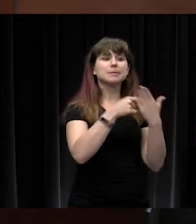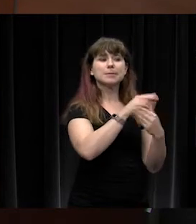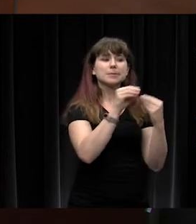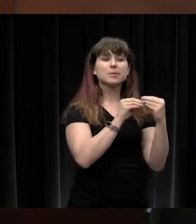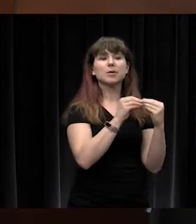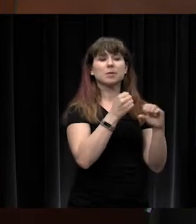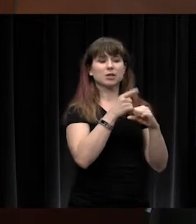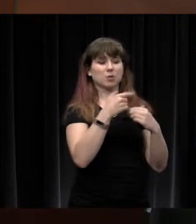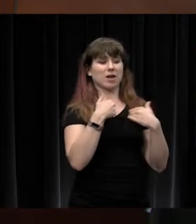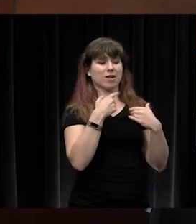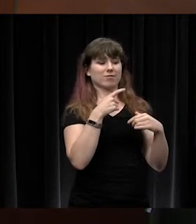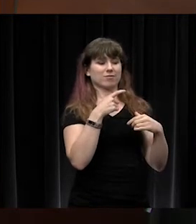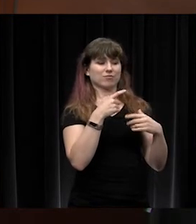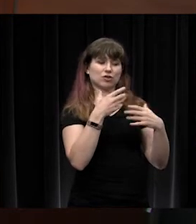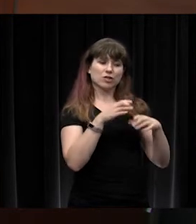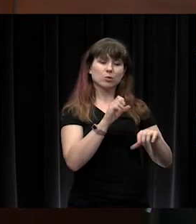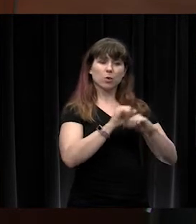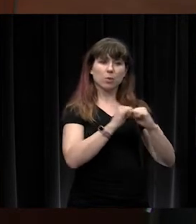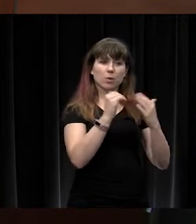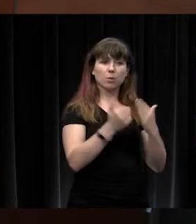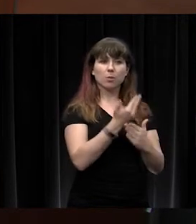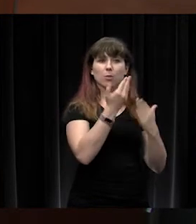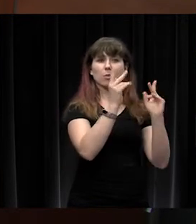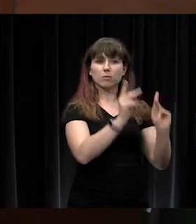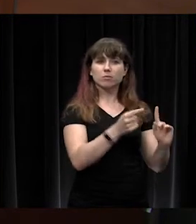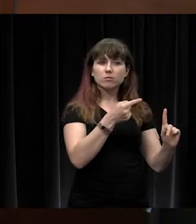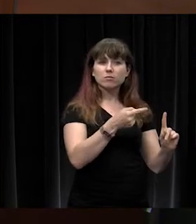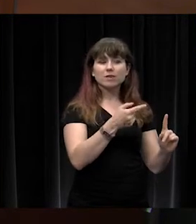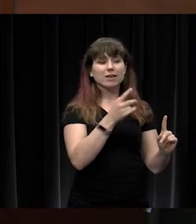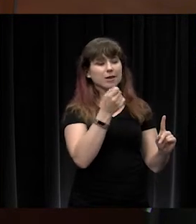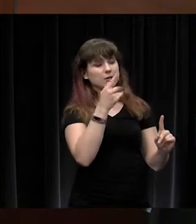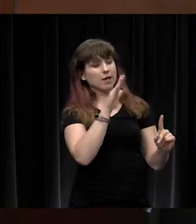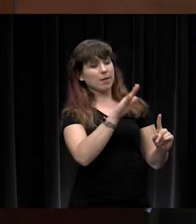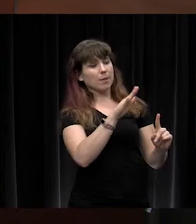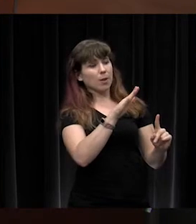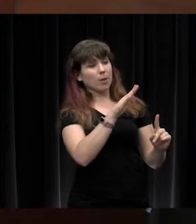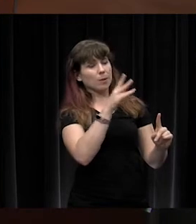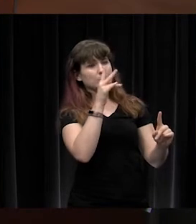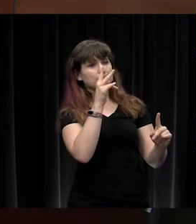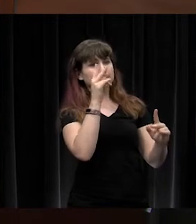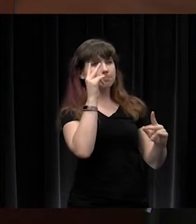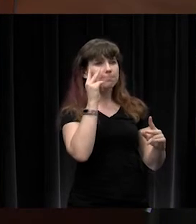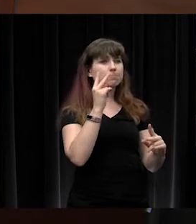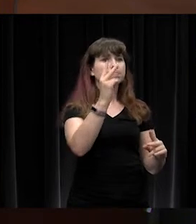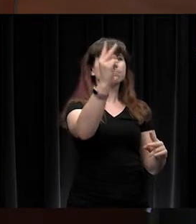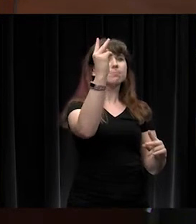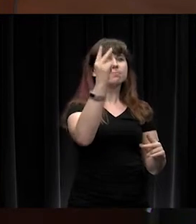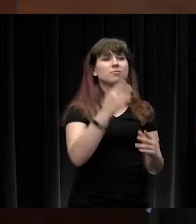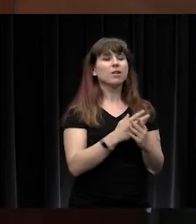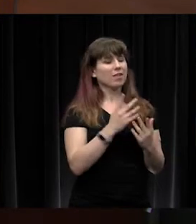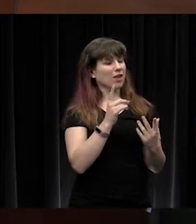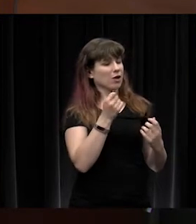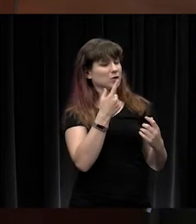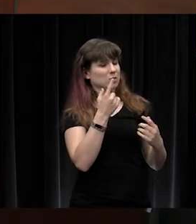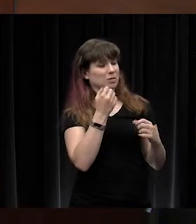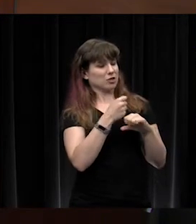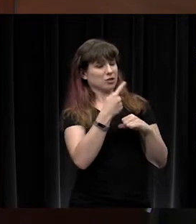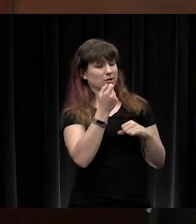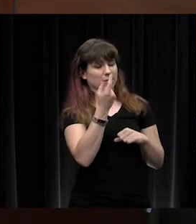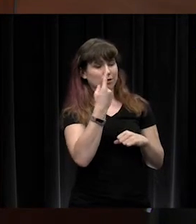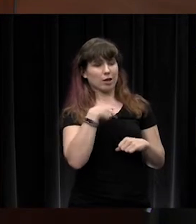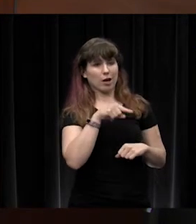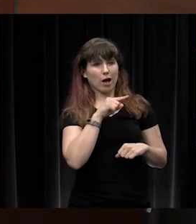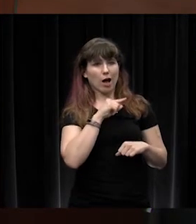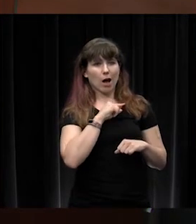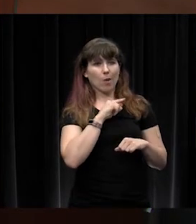to work with that new individual and really understand the direction of what they're looking for, and that they have a direct understanding of what the board is looking for in the administration.